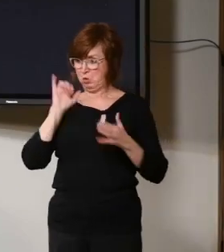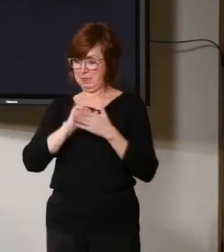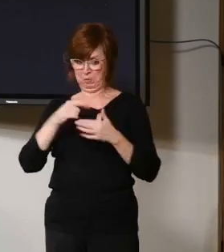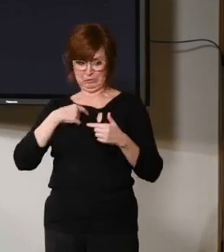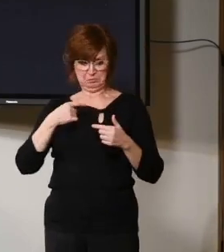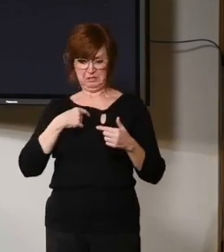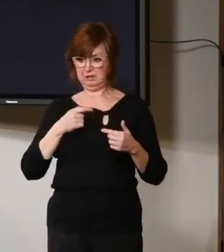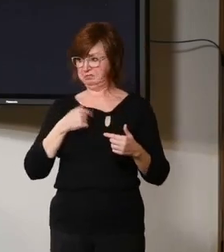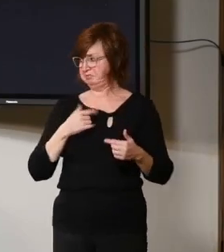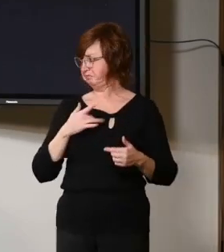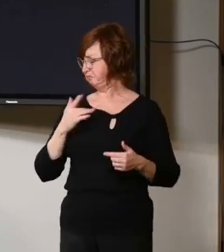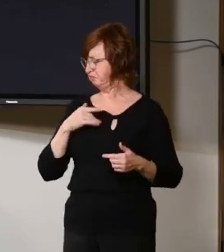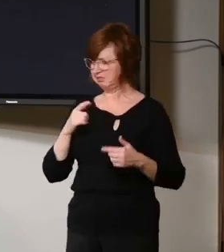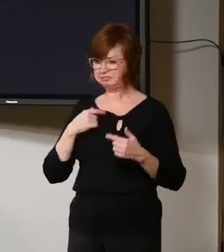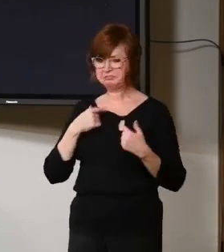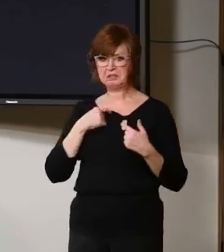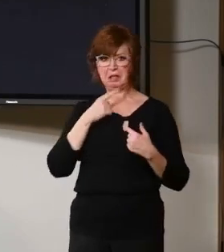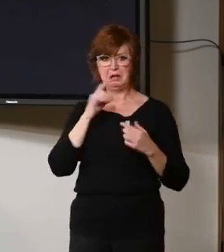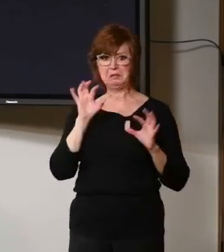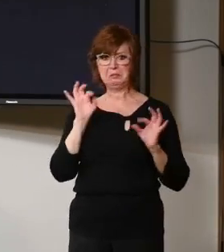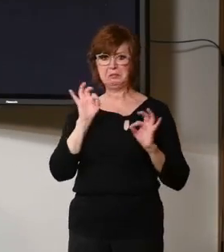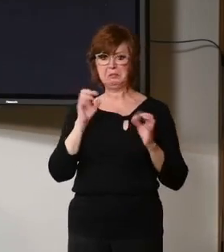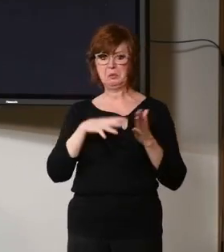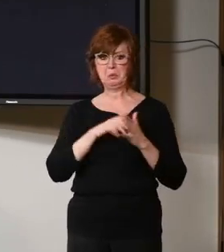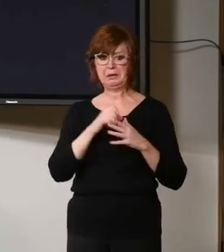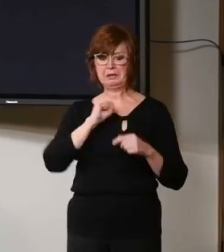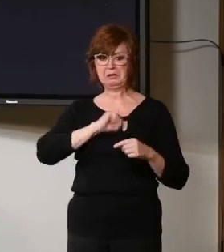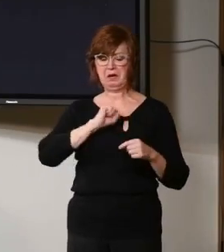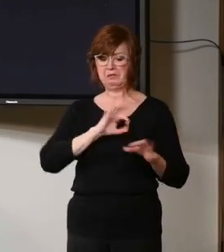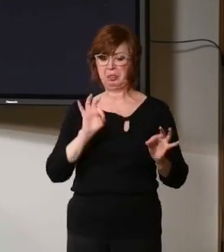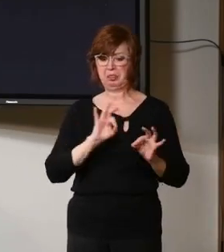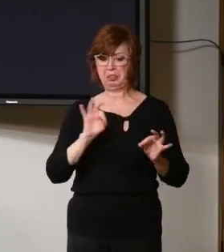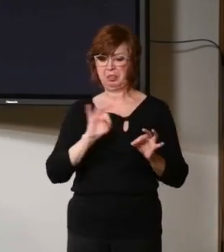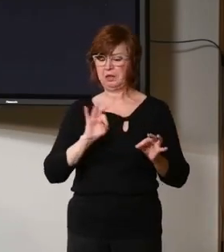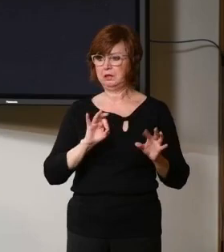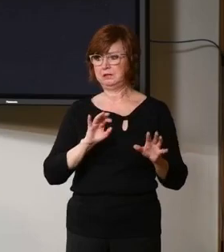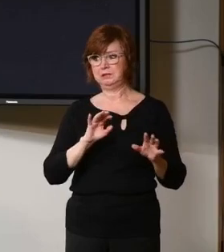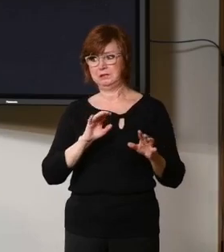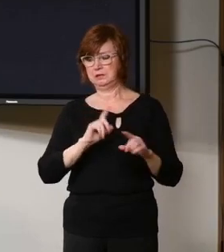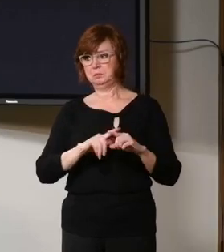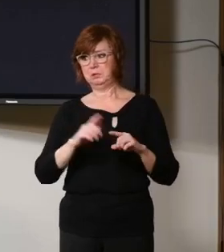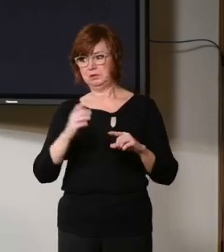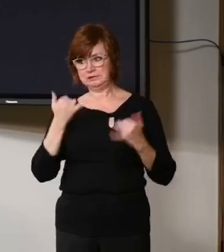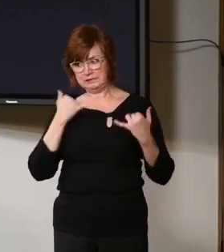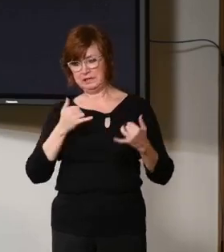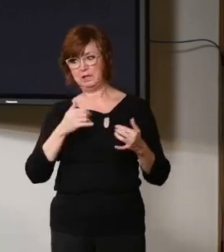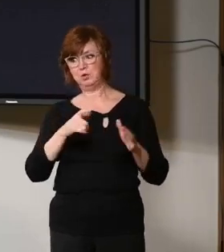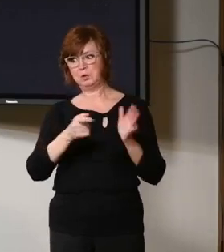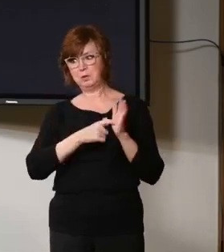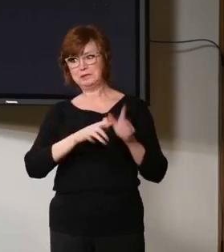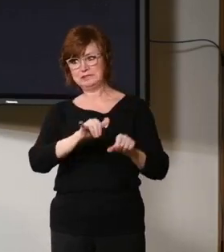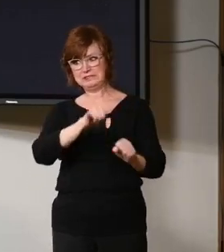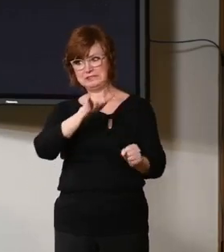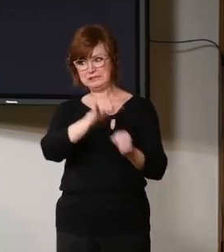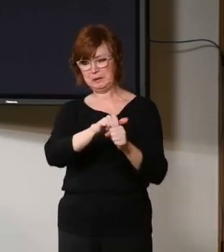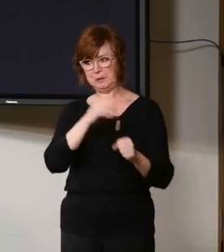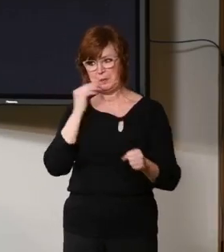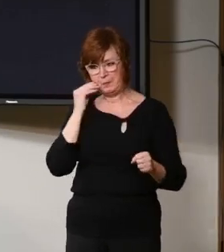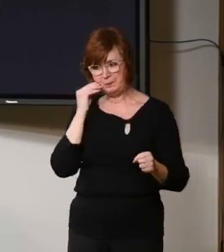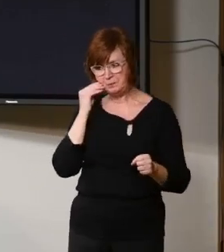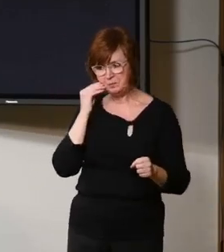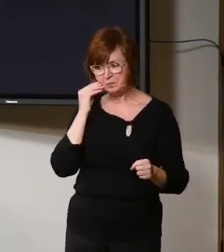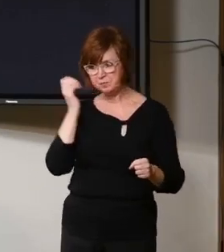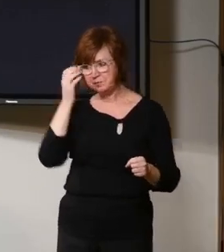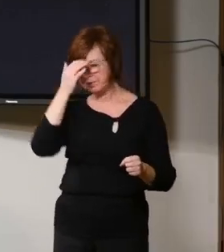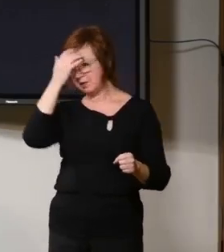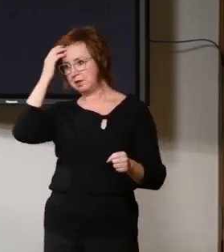or if you're not, have not traveled, but in any ways, stay at home. Practice social distancing at all